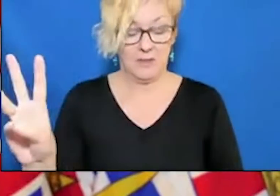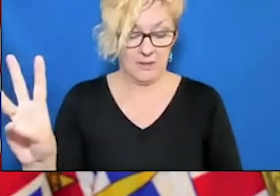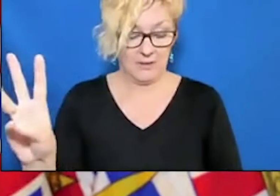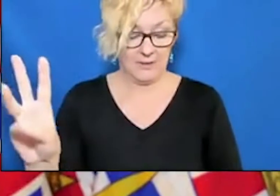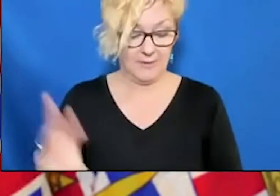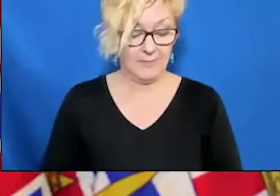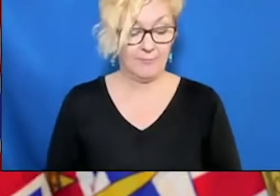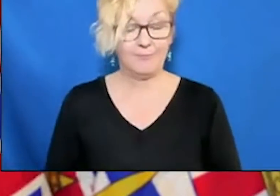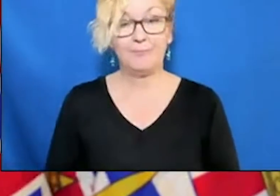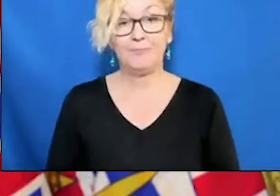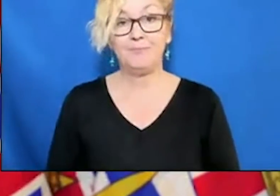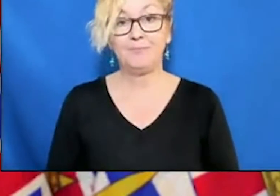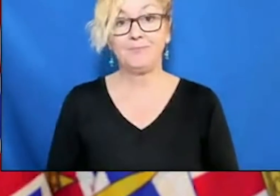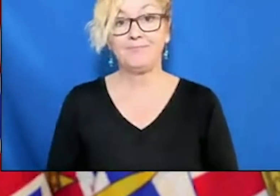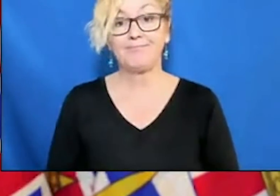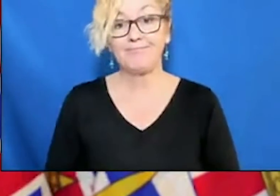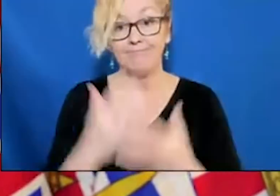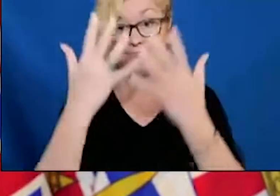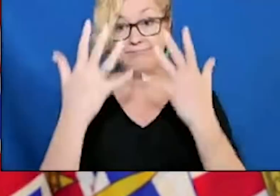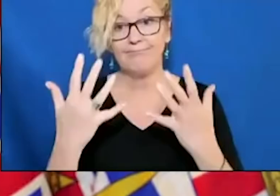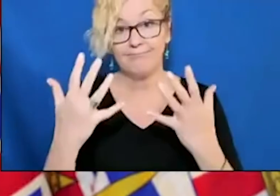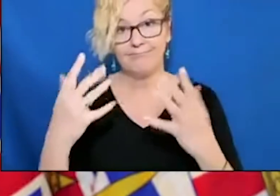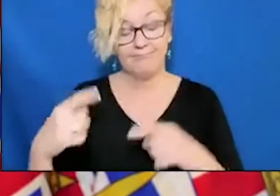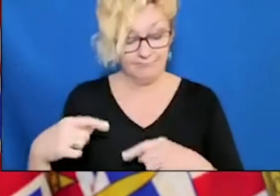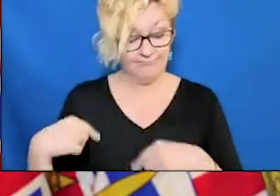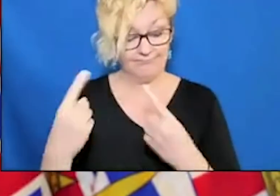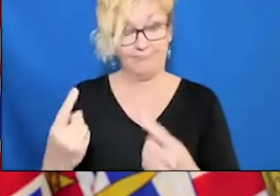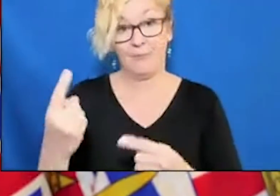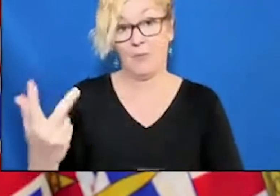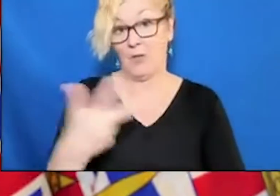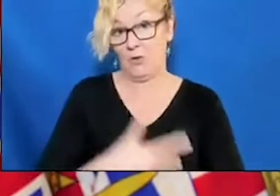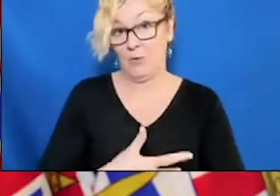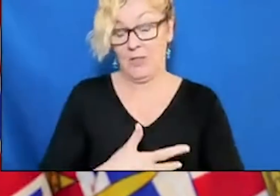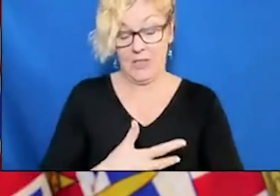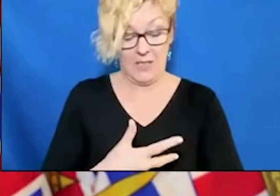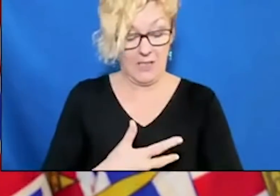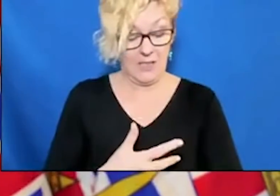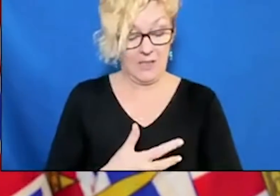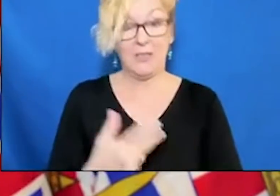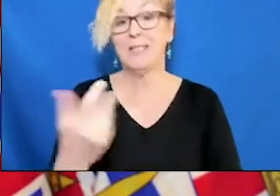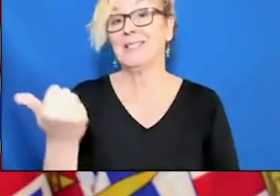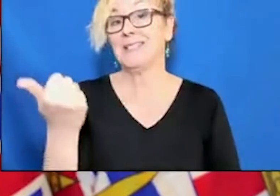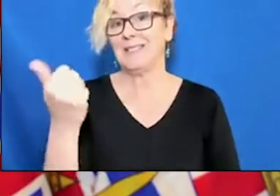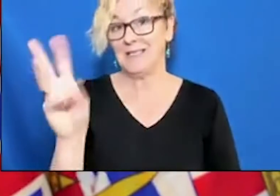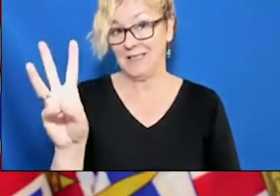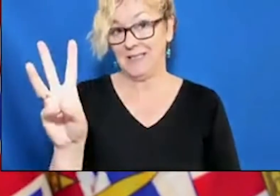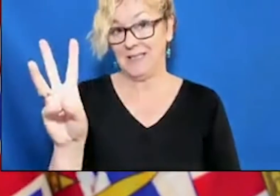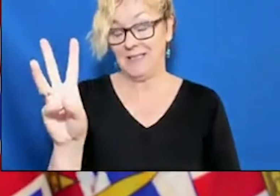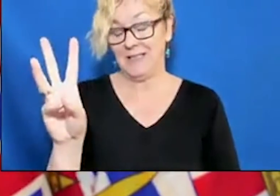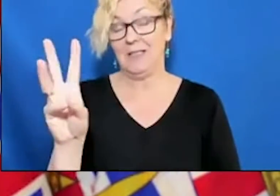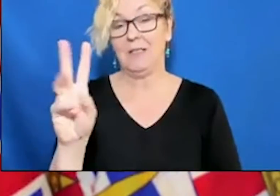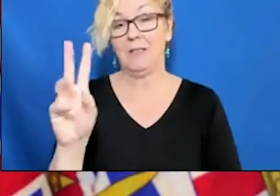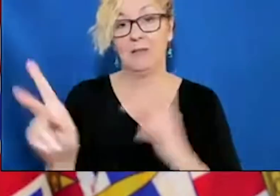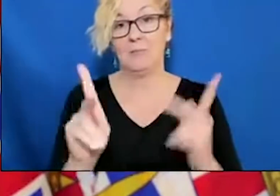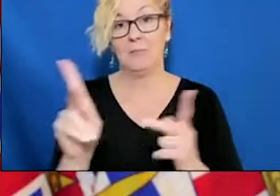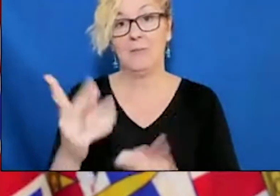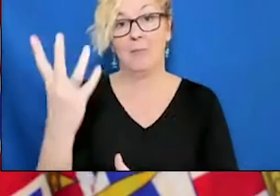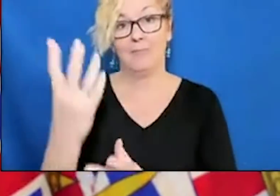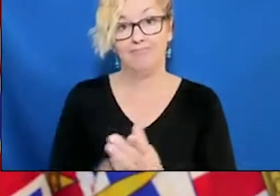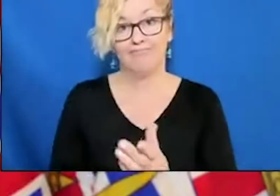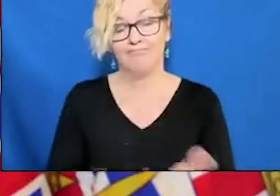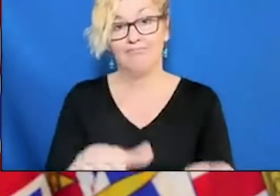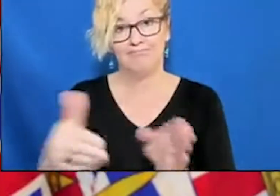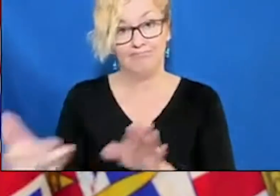who have died from COVID-19 since our last report. One of these was a historical death that was reclassified over the